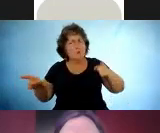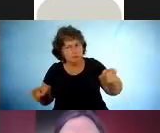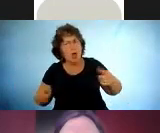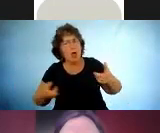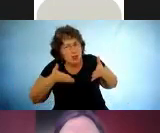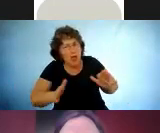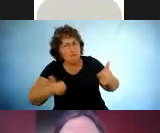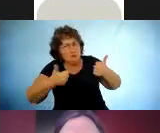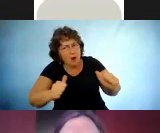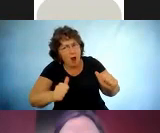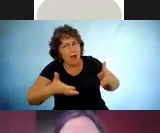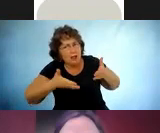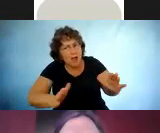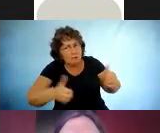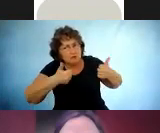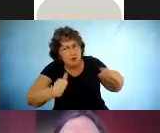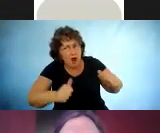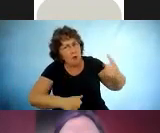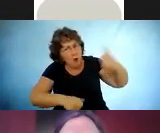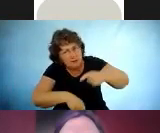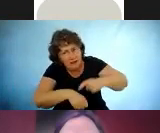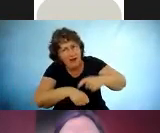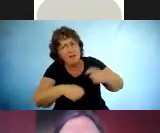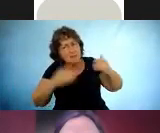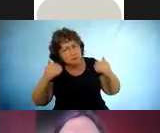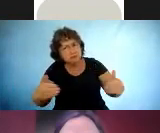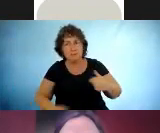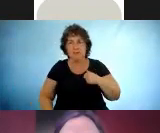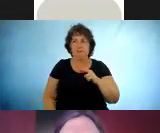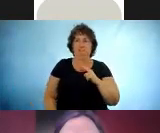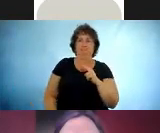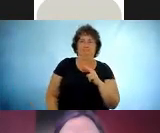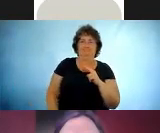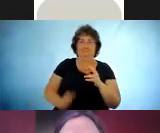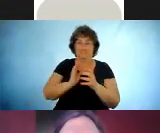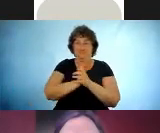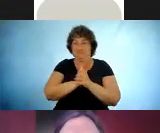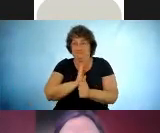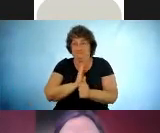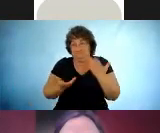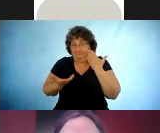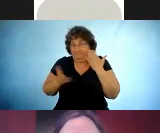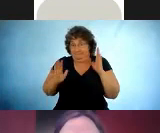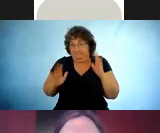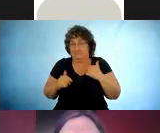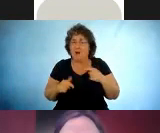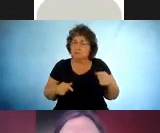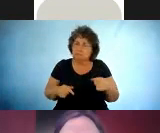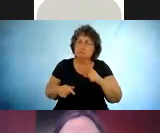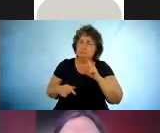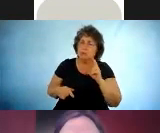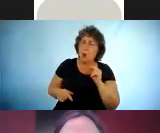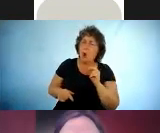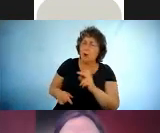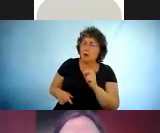at that bar, despite having no chance to show talent thus far. So they made me some room